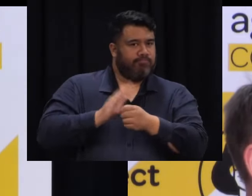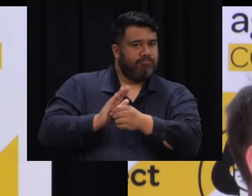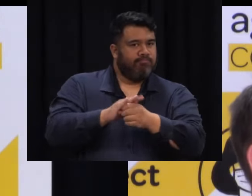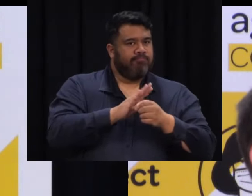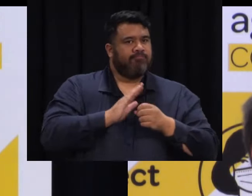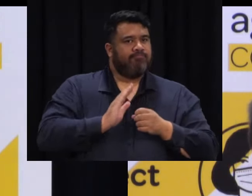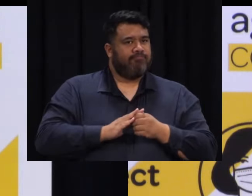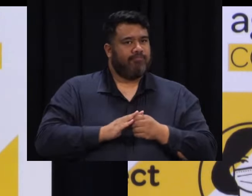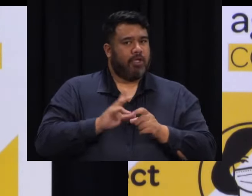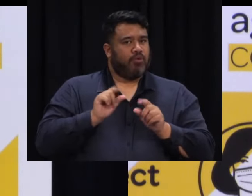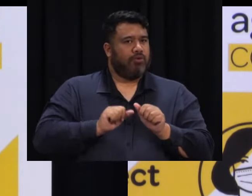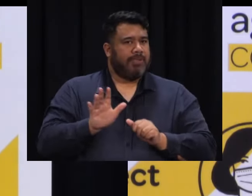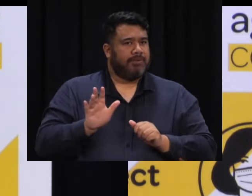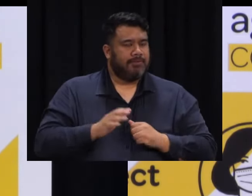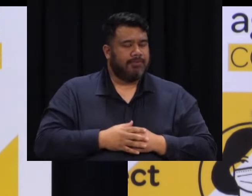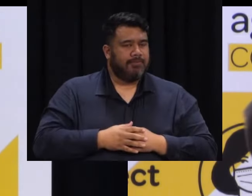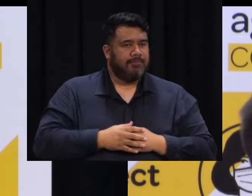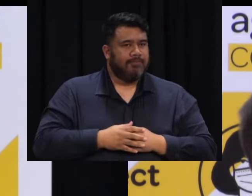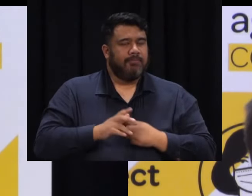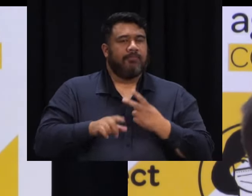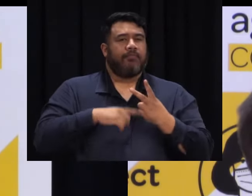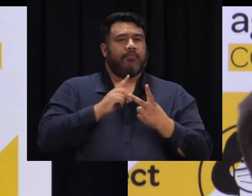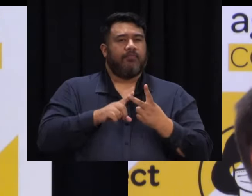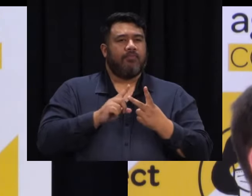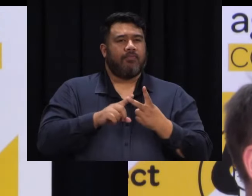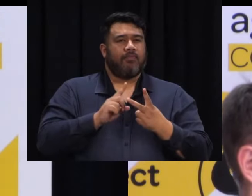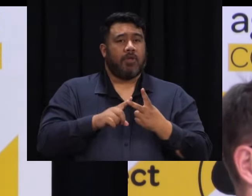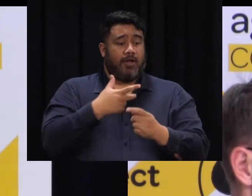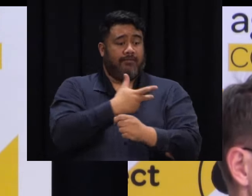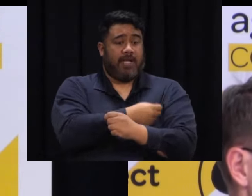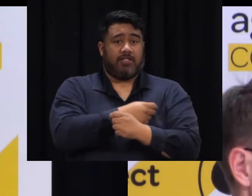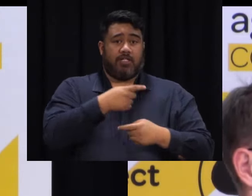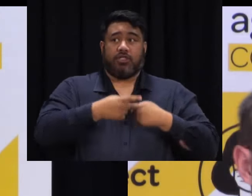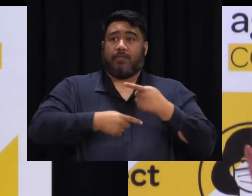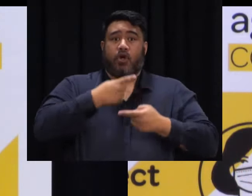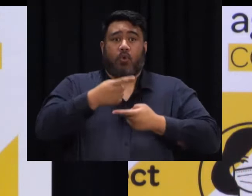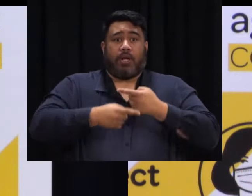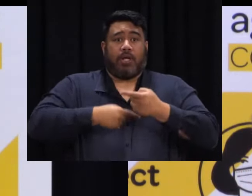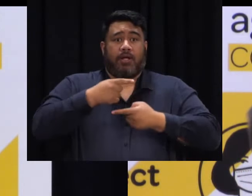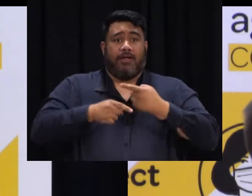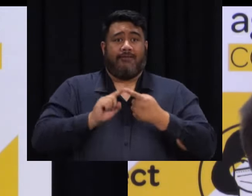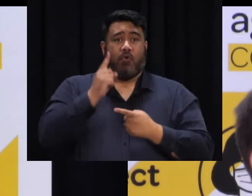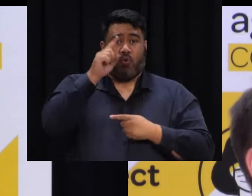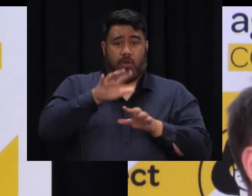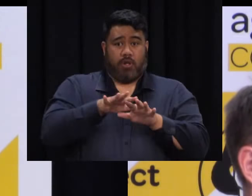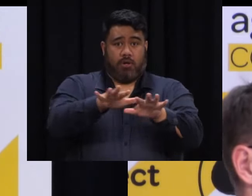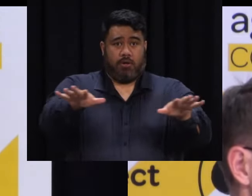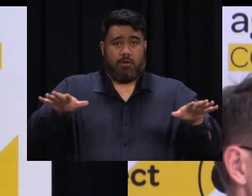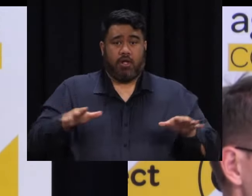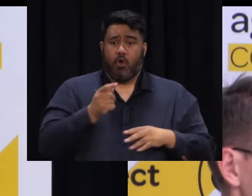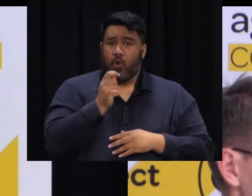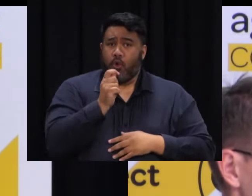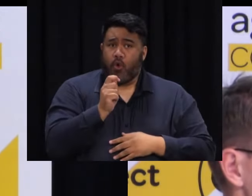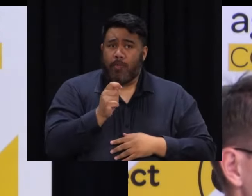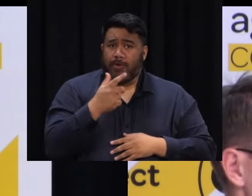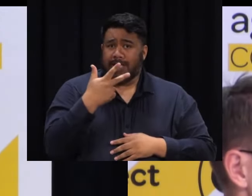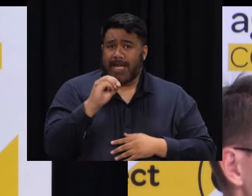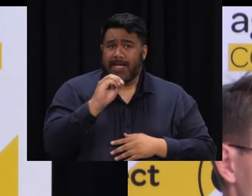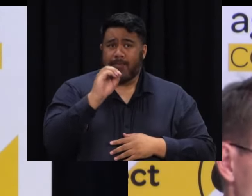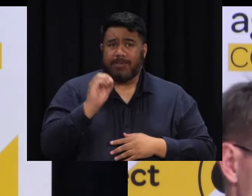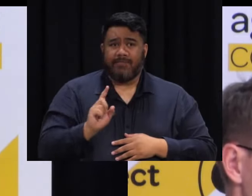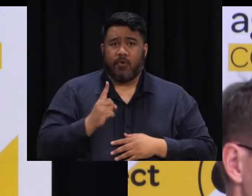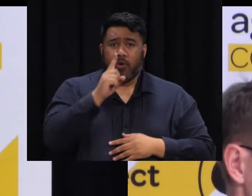out. Secondly, we will see ongoing vaccination in Auckland, and we're very close to hitting 80% of people in Tamaki